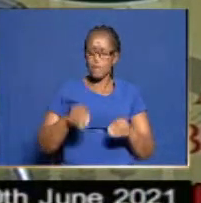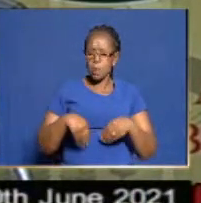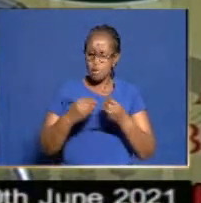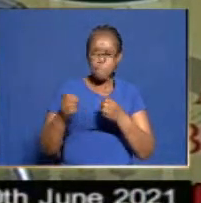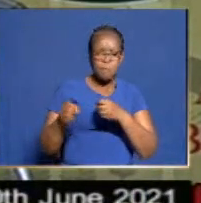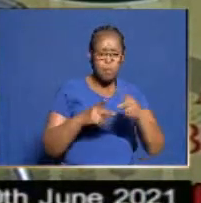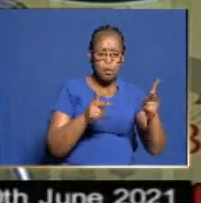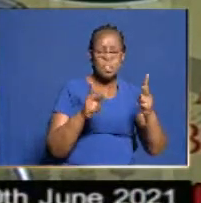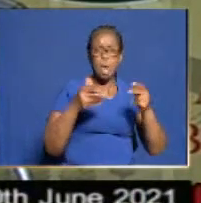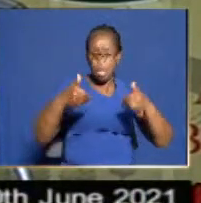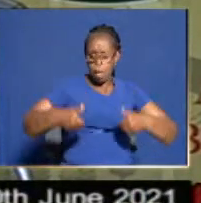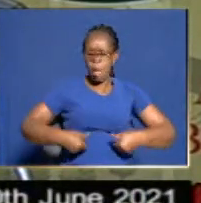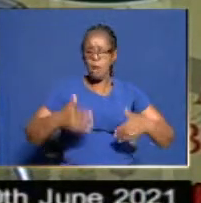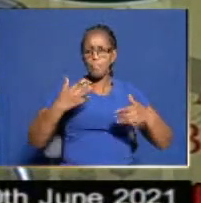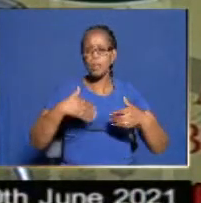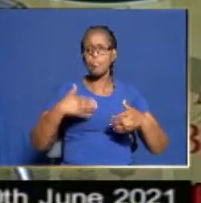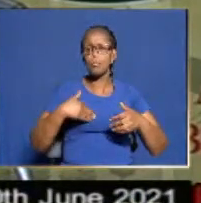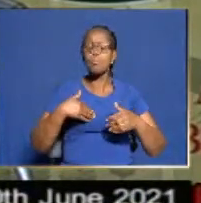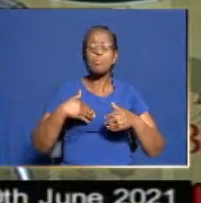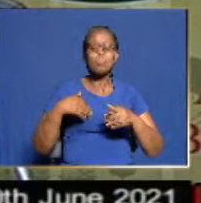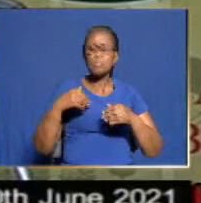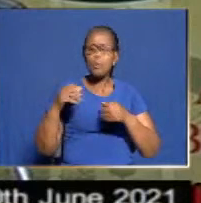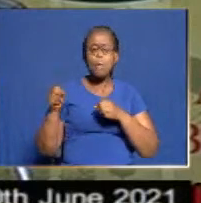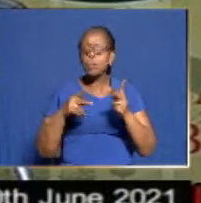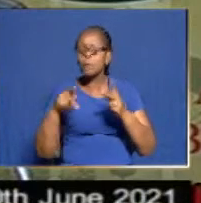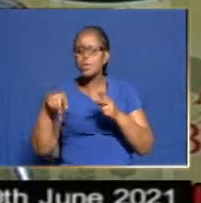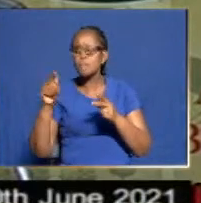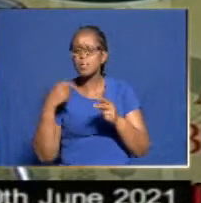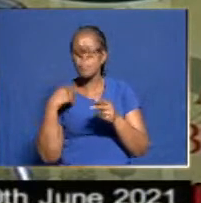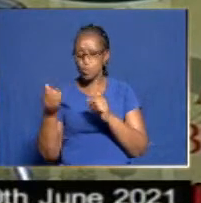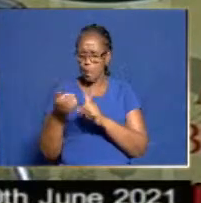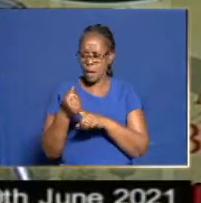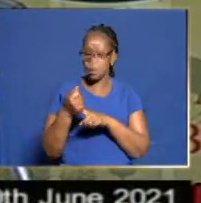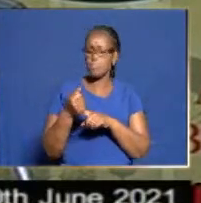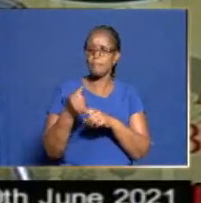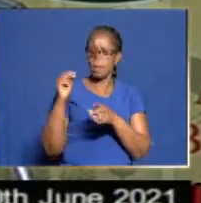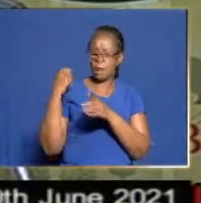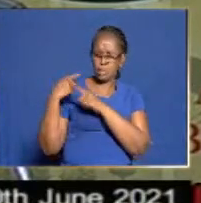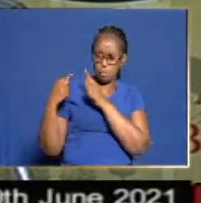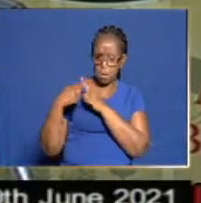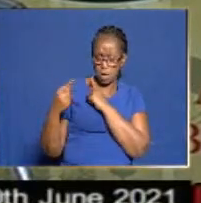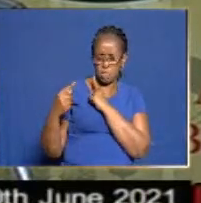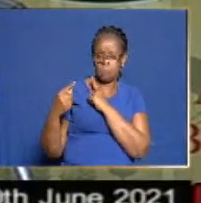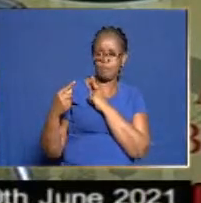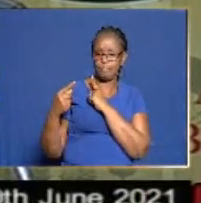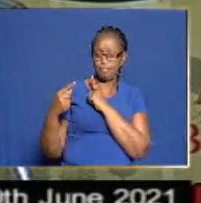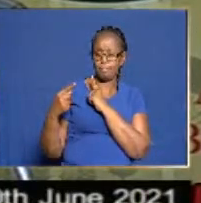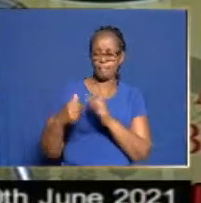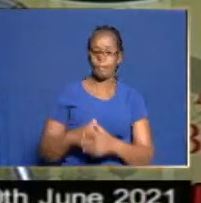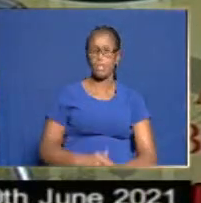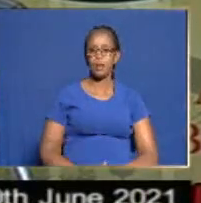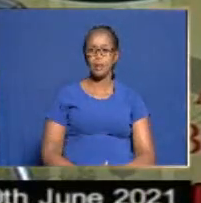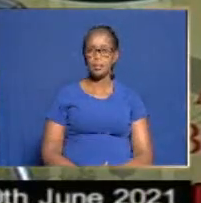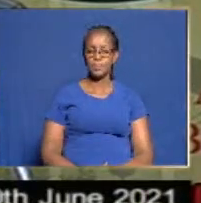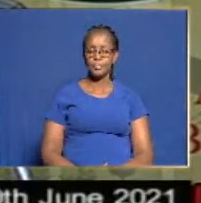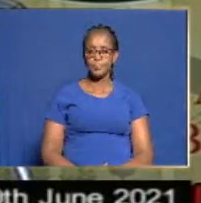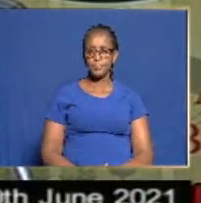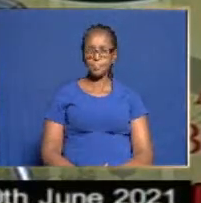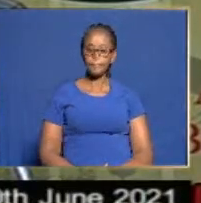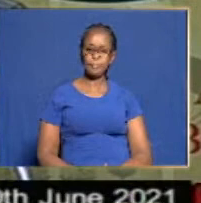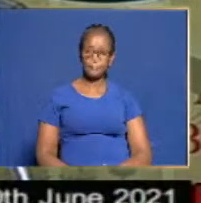TVET institutions opportunities to gain practical experience so as to expand their employability. Mr.